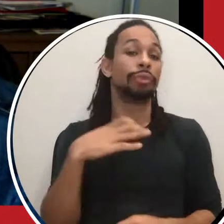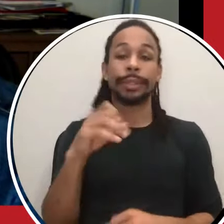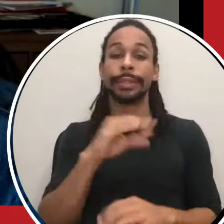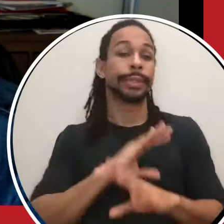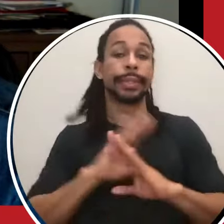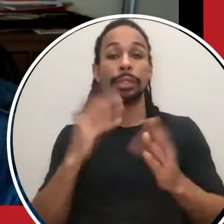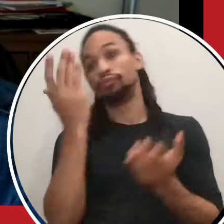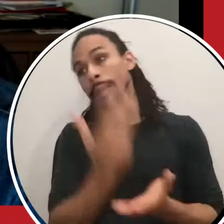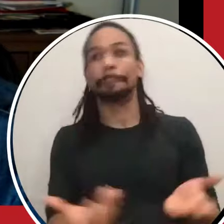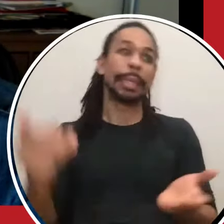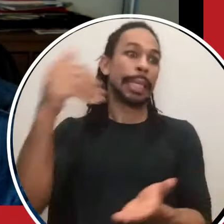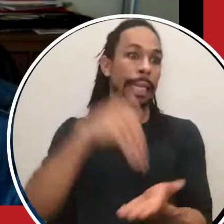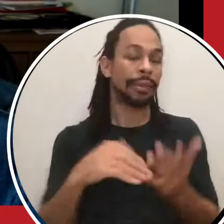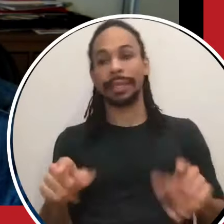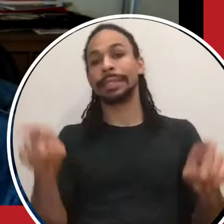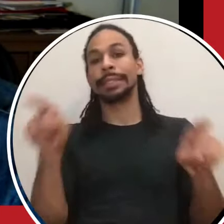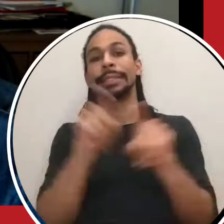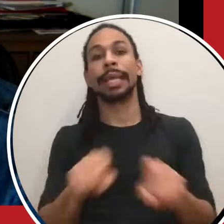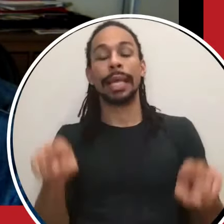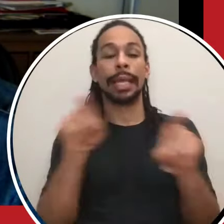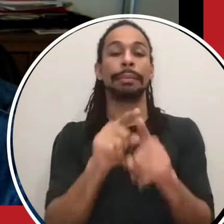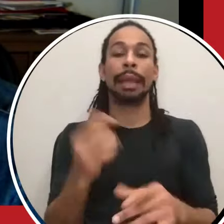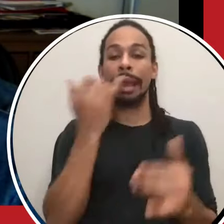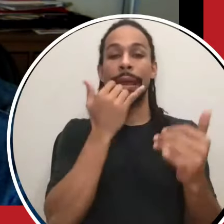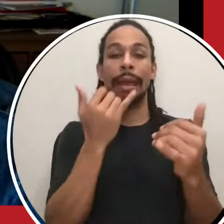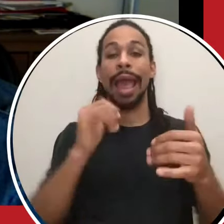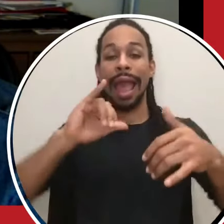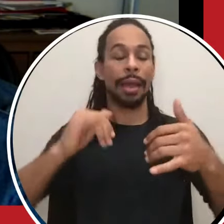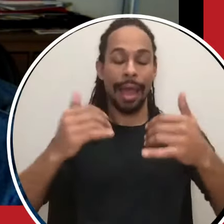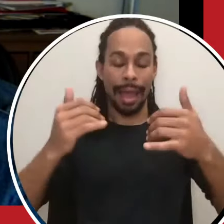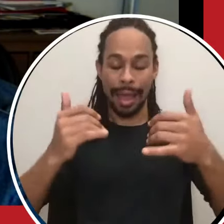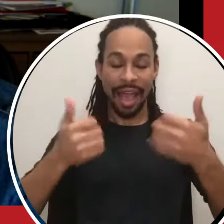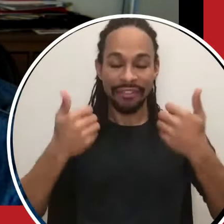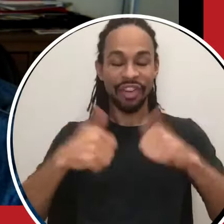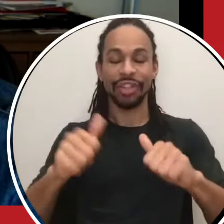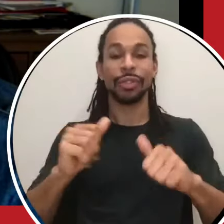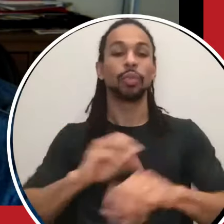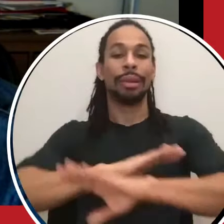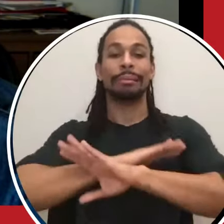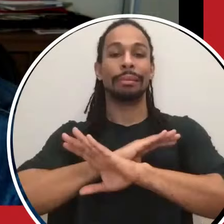to not support Americans in their time of crisis.